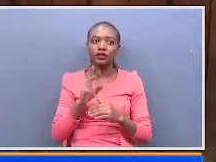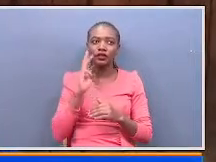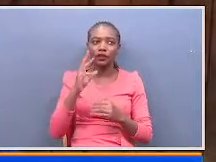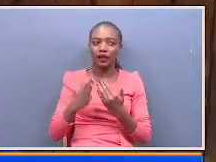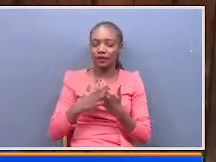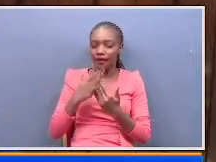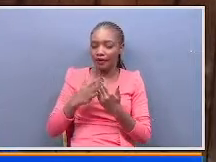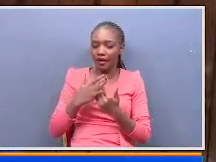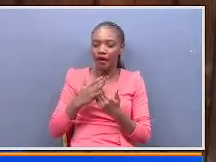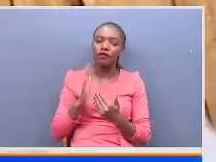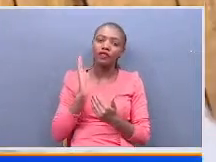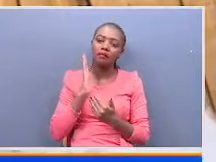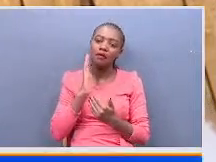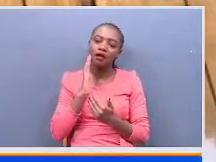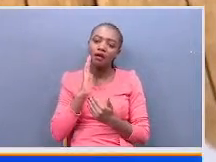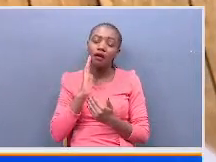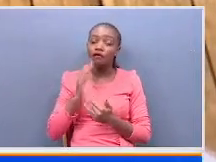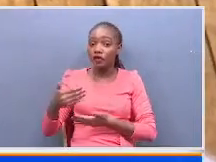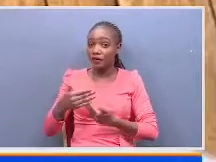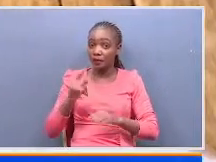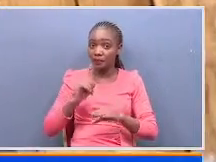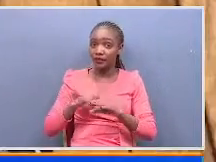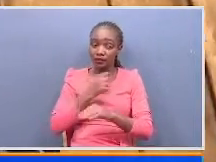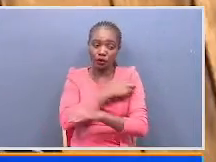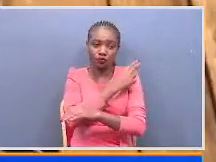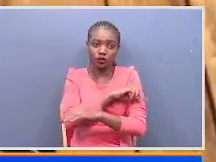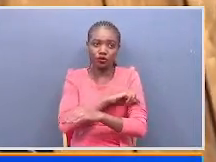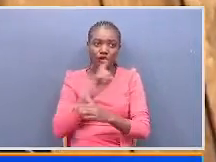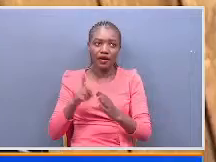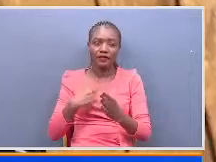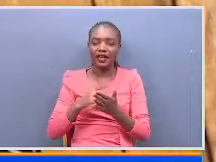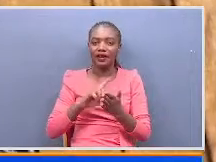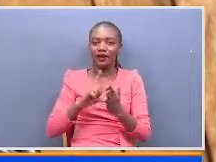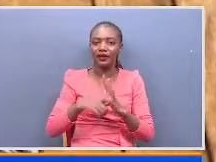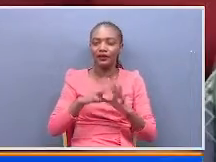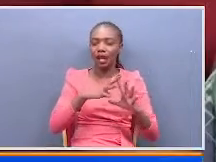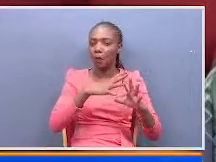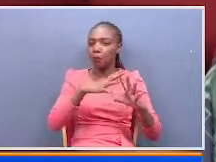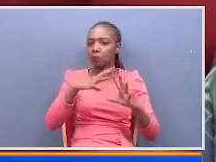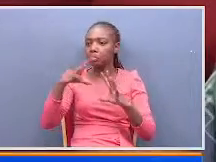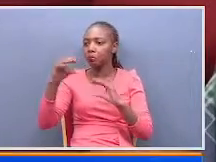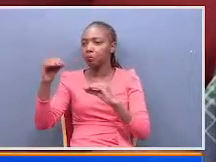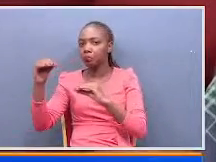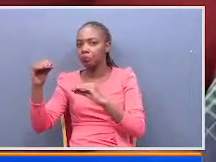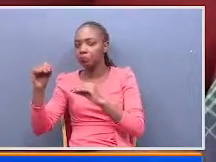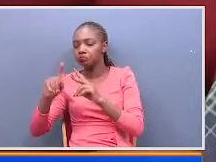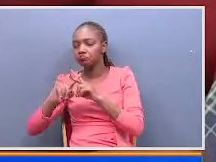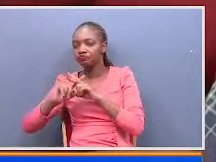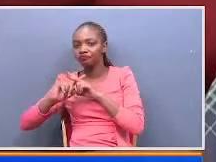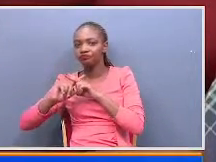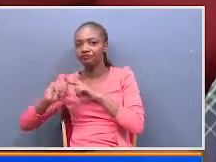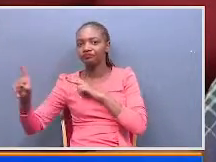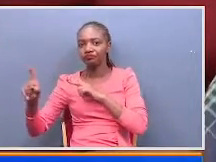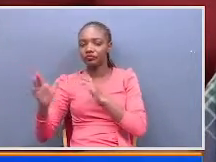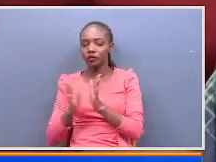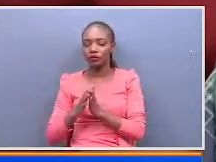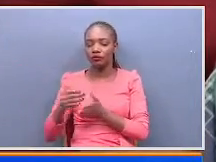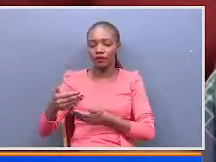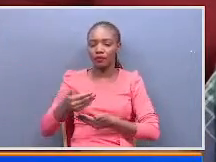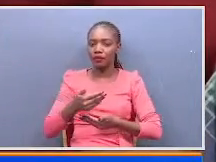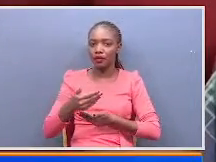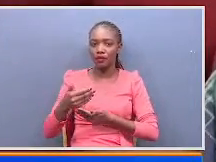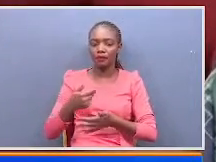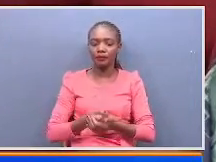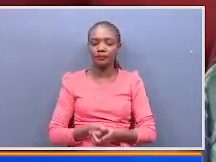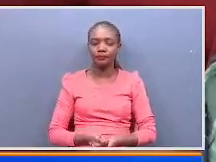while in hospital, where she devised a plan on how to steal her baby on the day she was discharged from